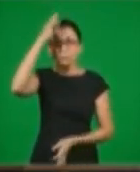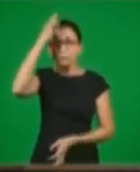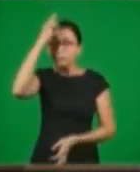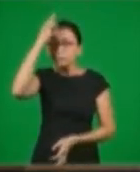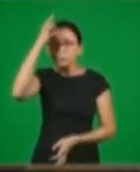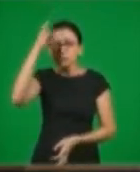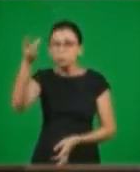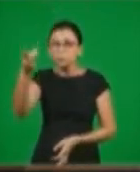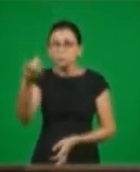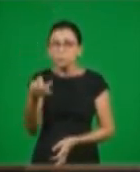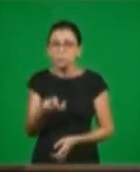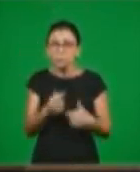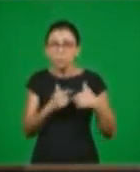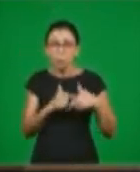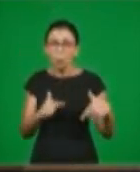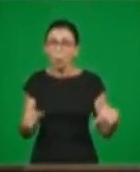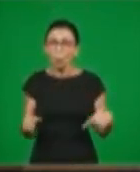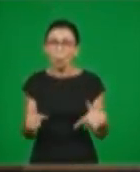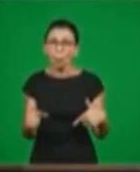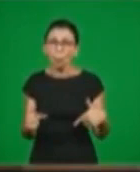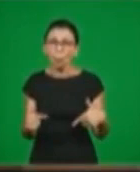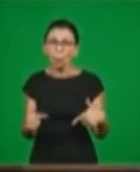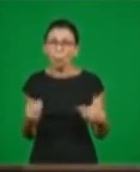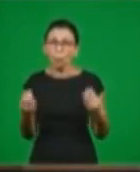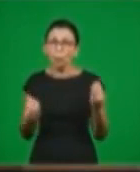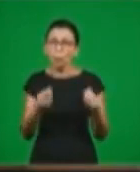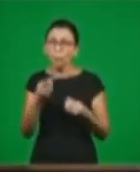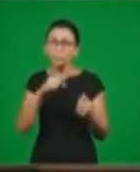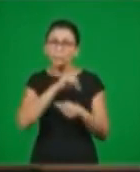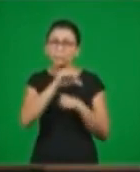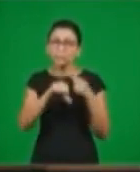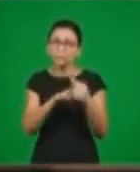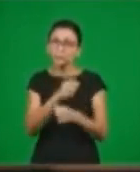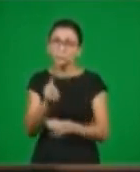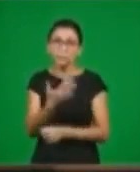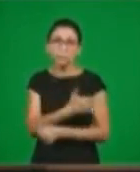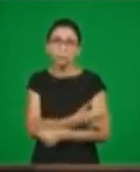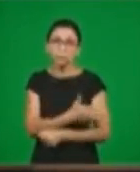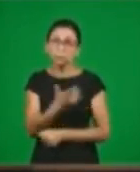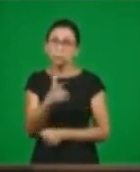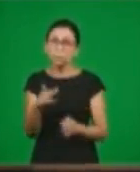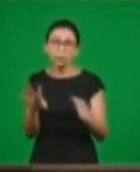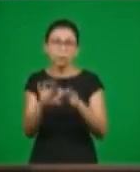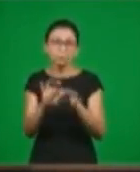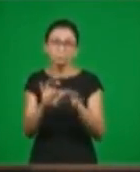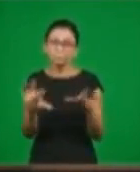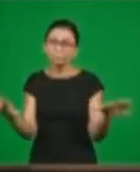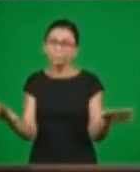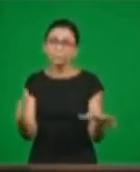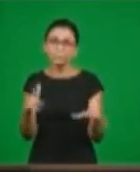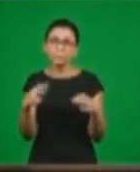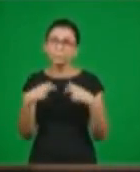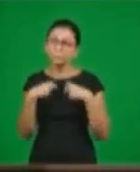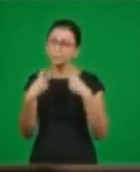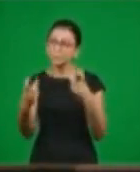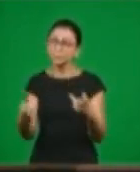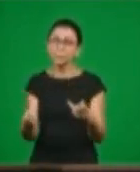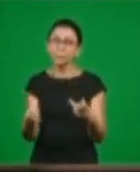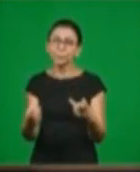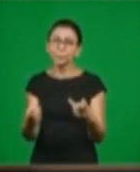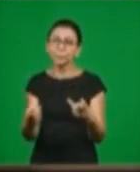if you can hear what the Holy Spirit is determining, if you can hear that, there is no reunion, there is no gathering, there is